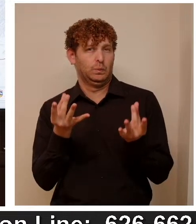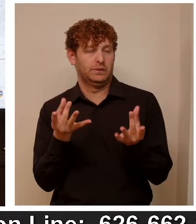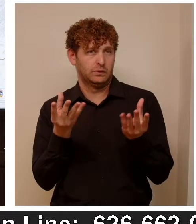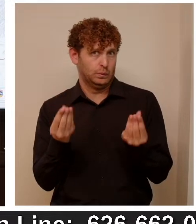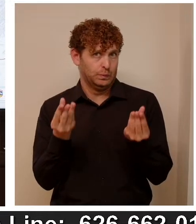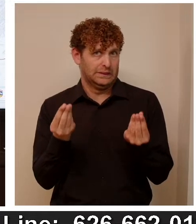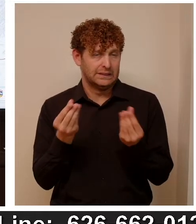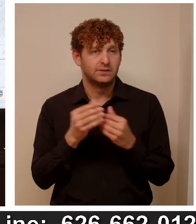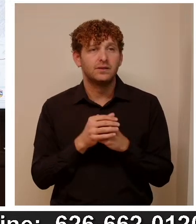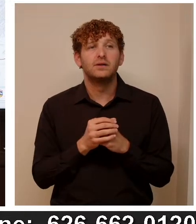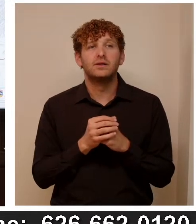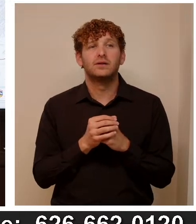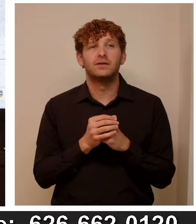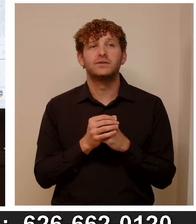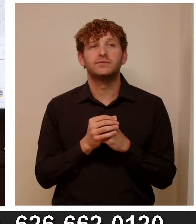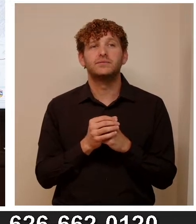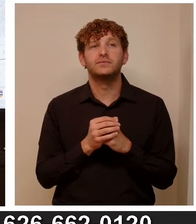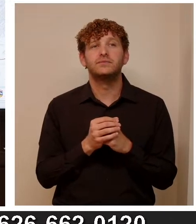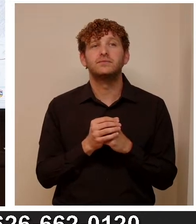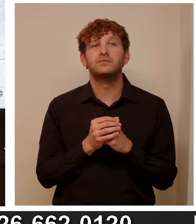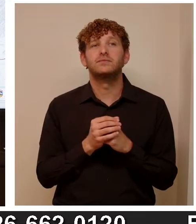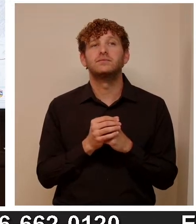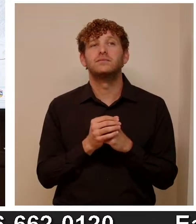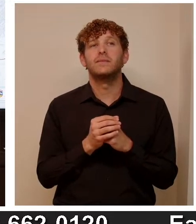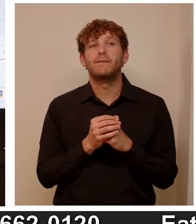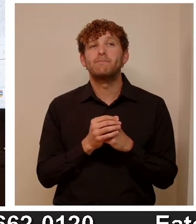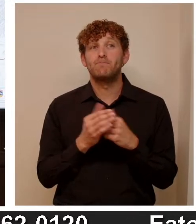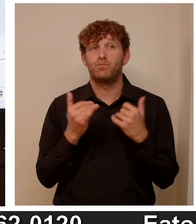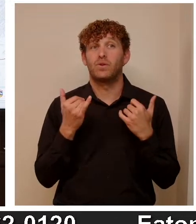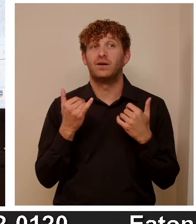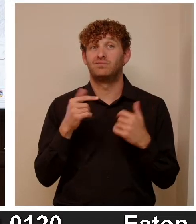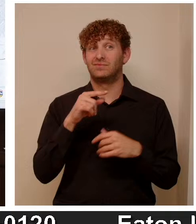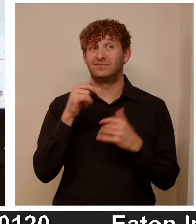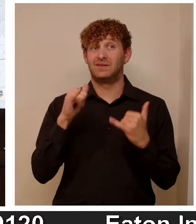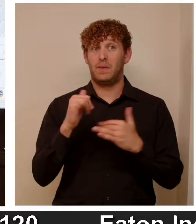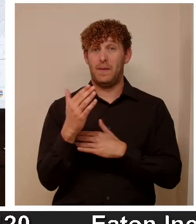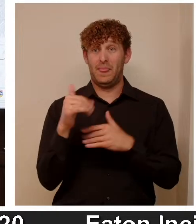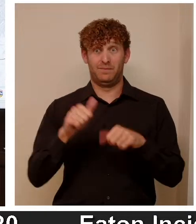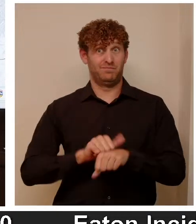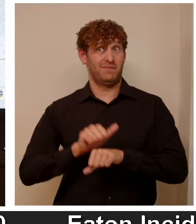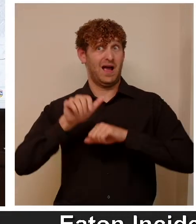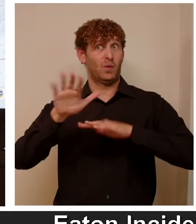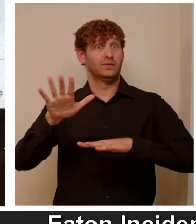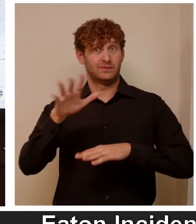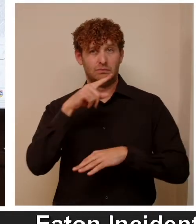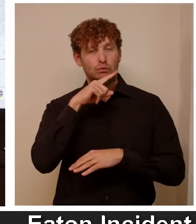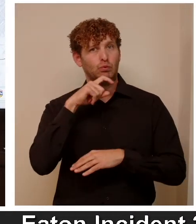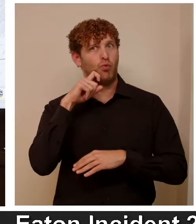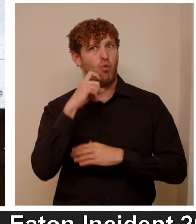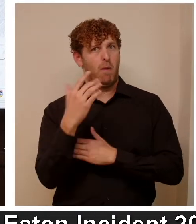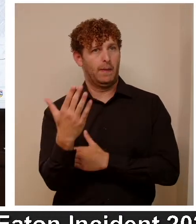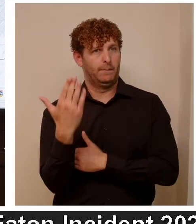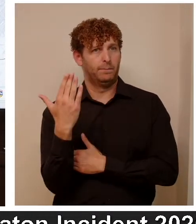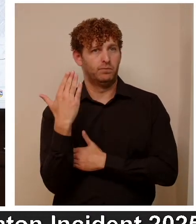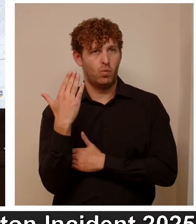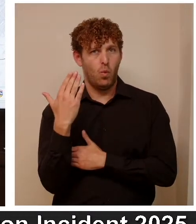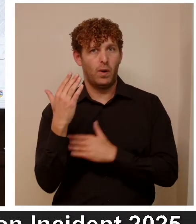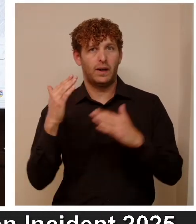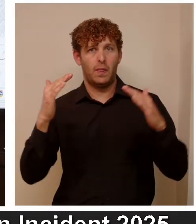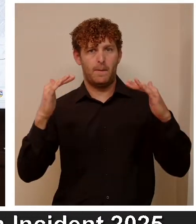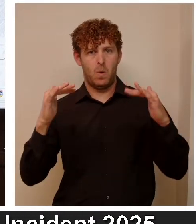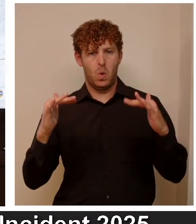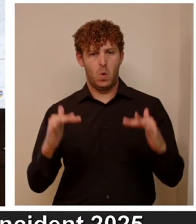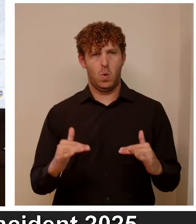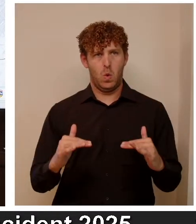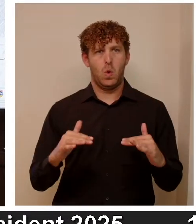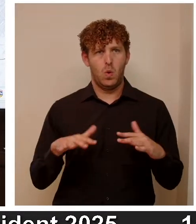elevations. It was still really dry this morning up on the mountains and in the higher elevations, but that marine layer was able to